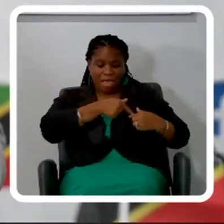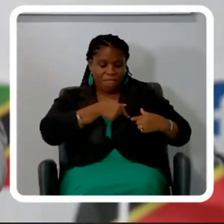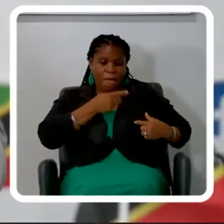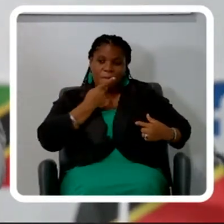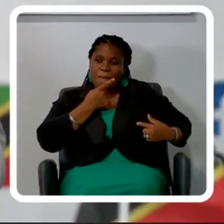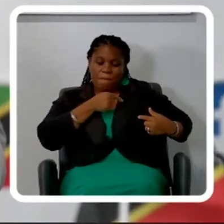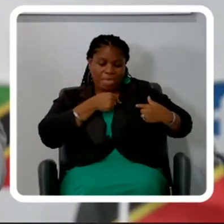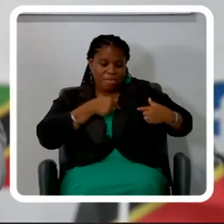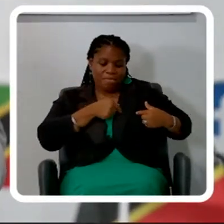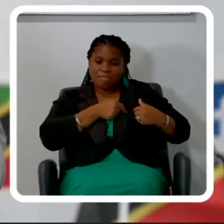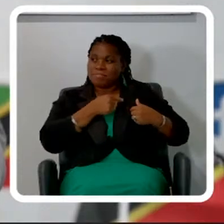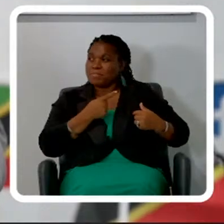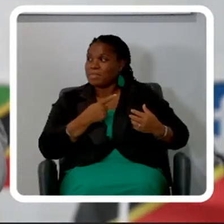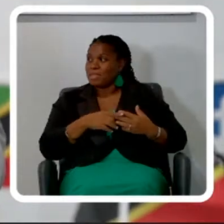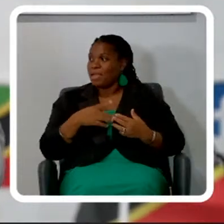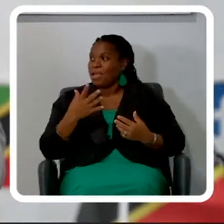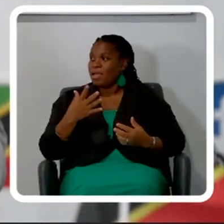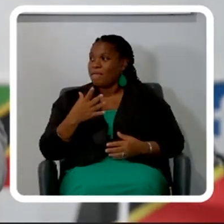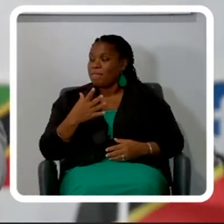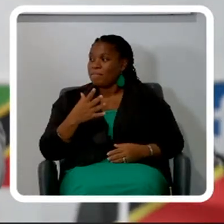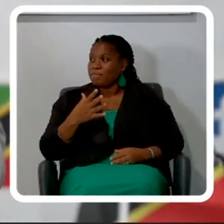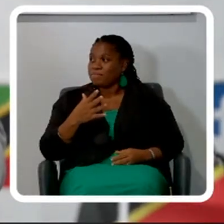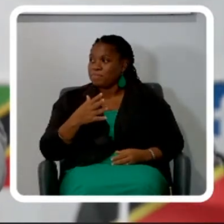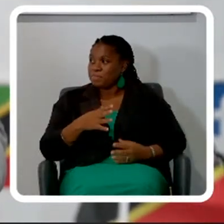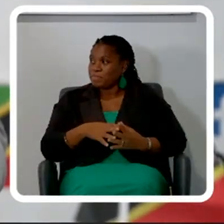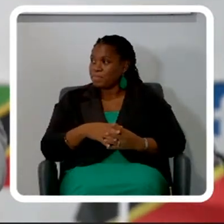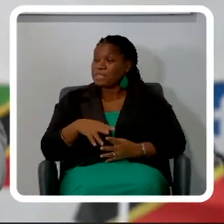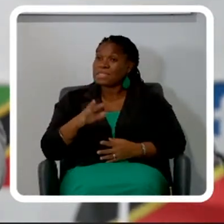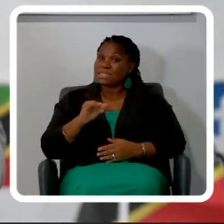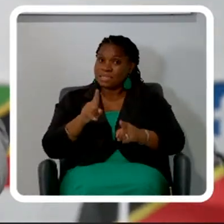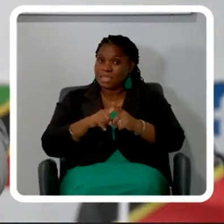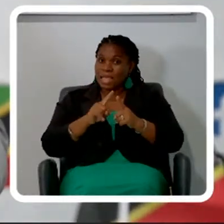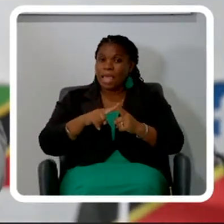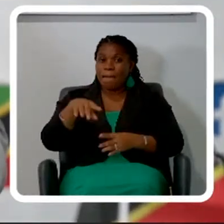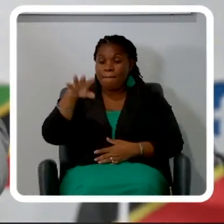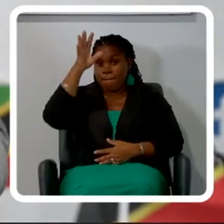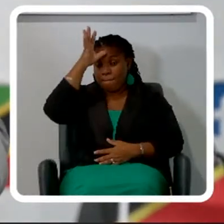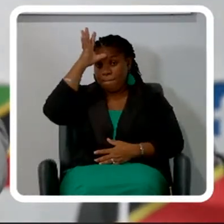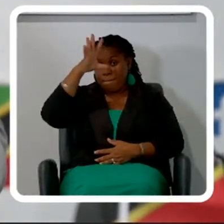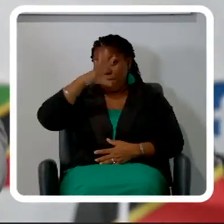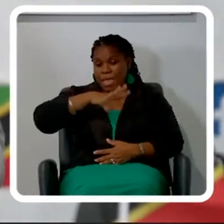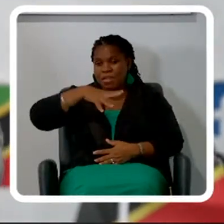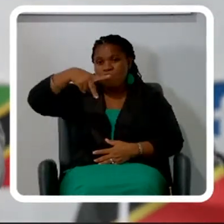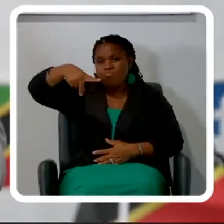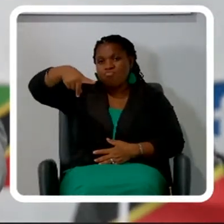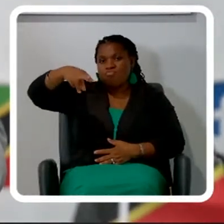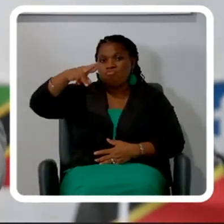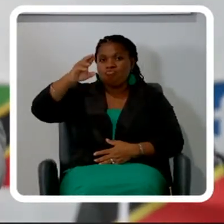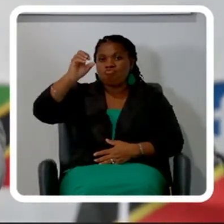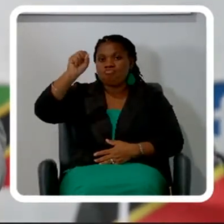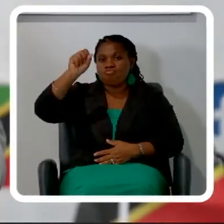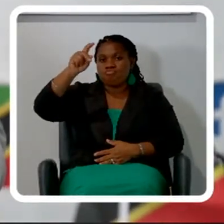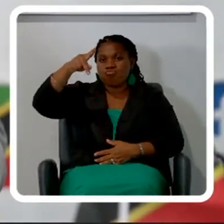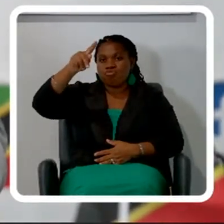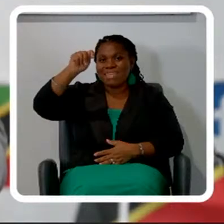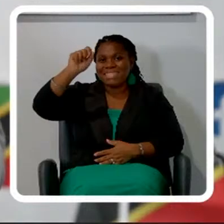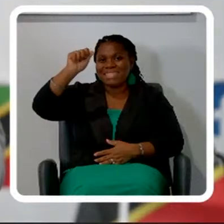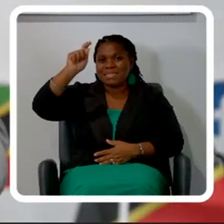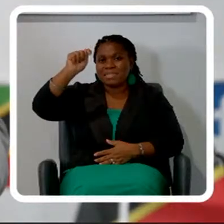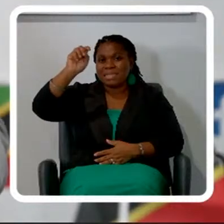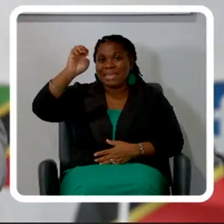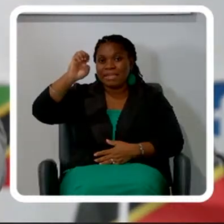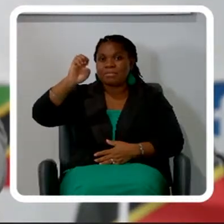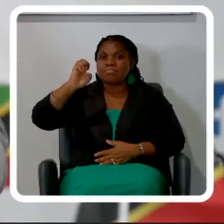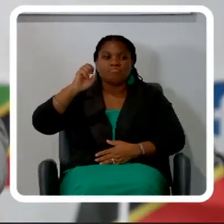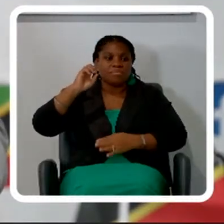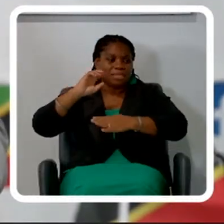Just to say, I wish prostate cancer continue to be, I think, the major killer. And we need the same approach for prostate cancer. So